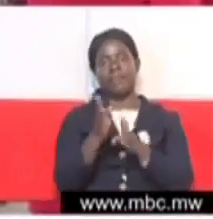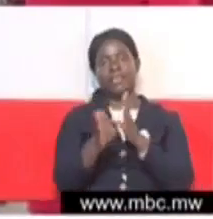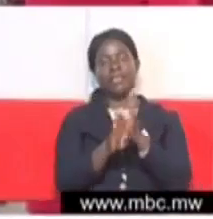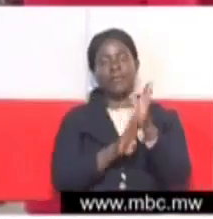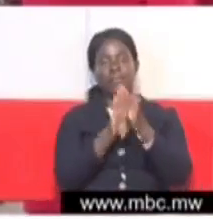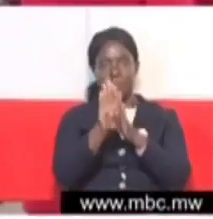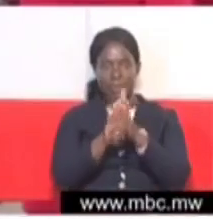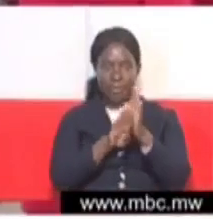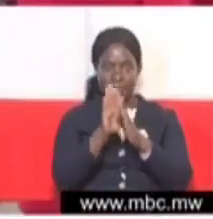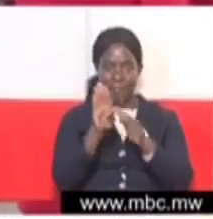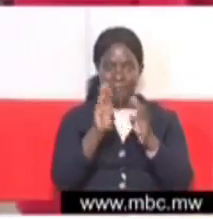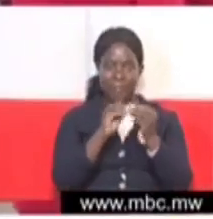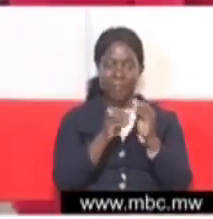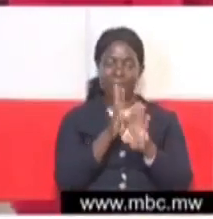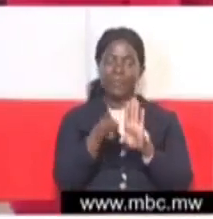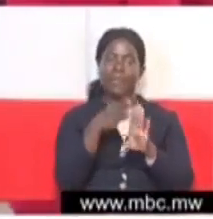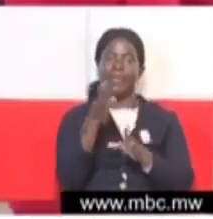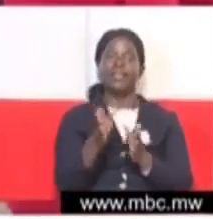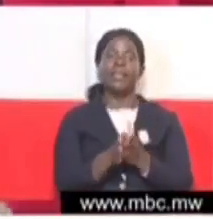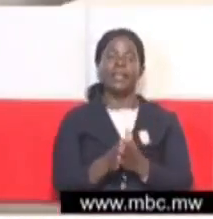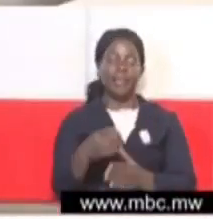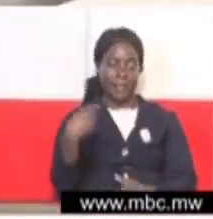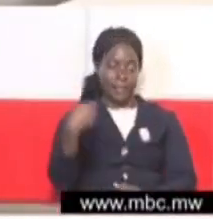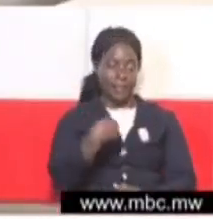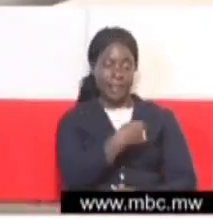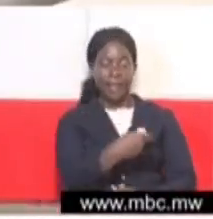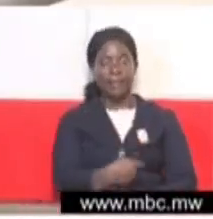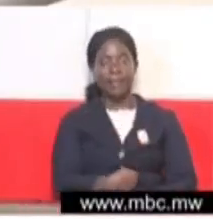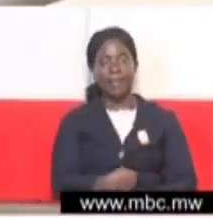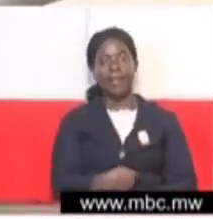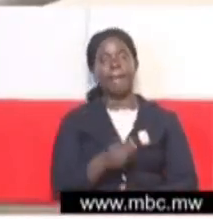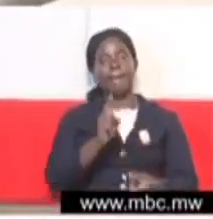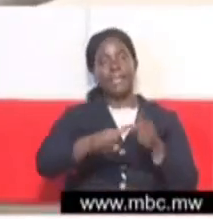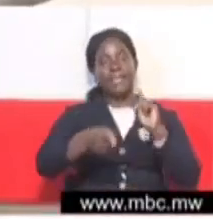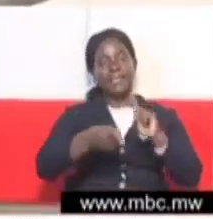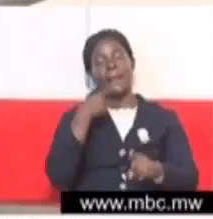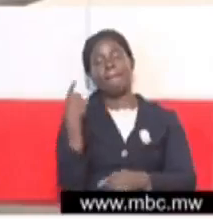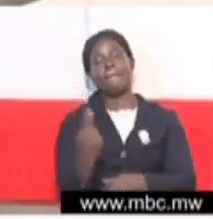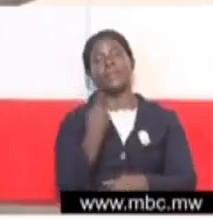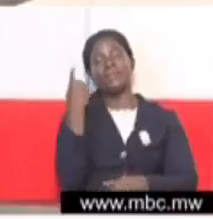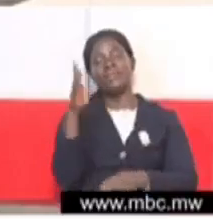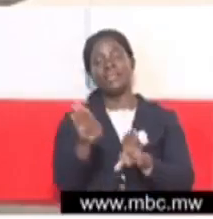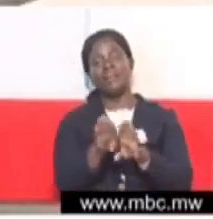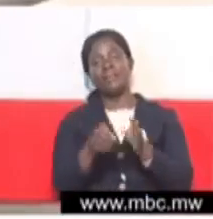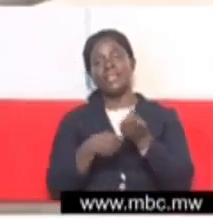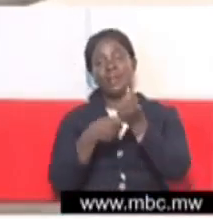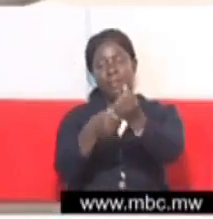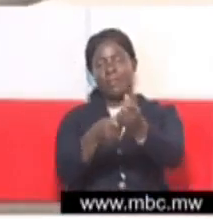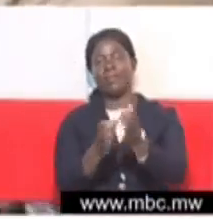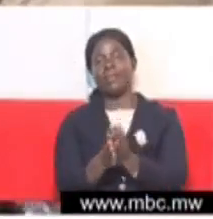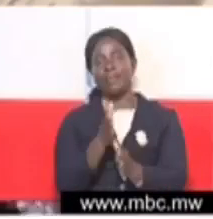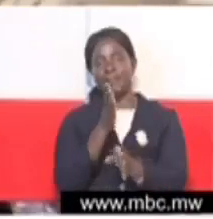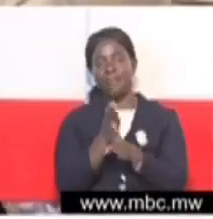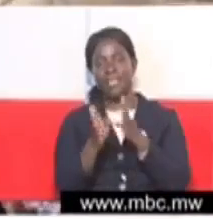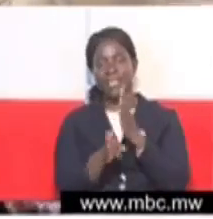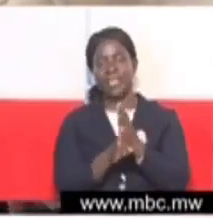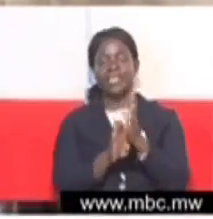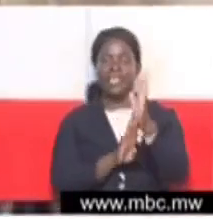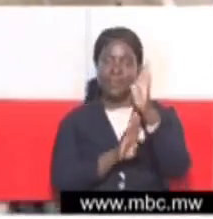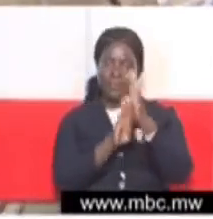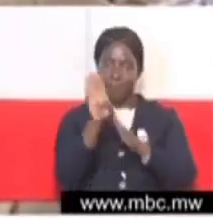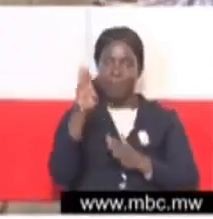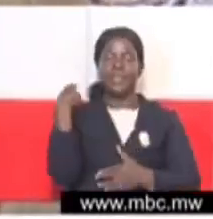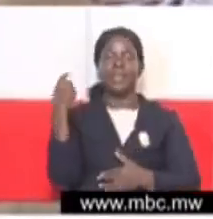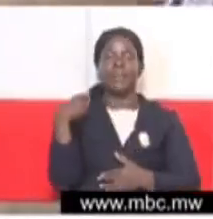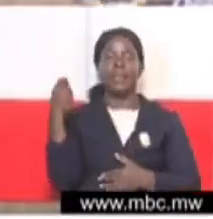China remains one of Malawi's most important partners, especially in supporting the country's infrastructure development. President